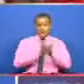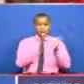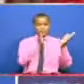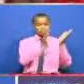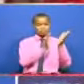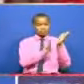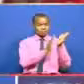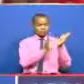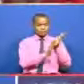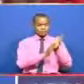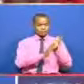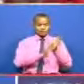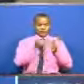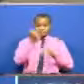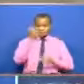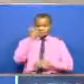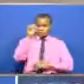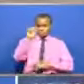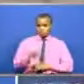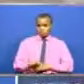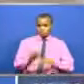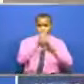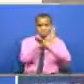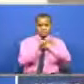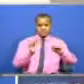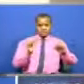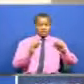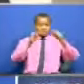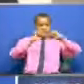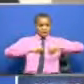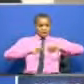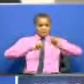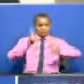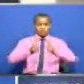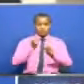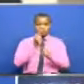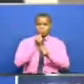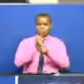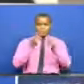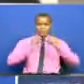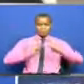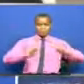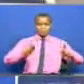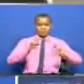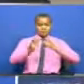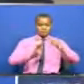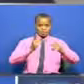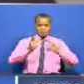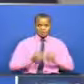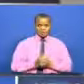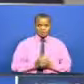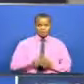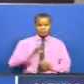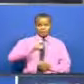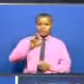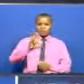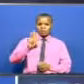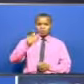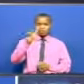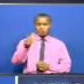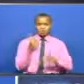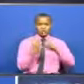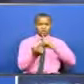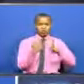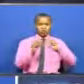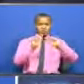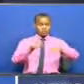Kiir for his diplomatic engagements, which led to the Juba peace process. The hallmark of the Juba talks will be the signing of